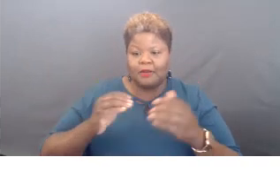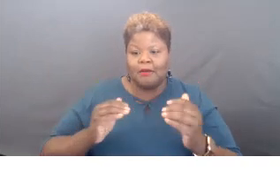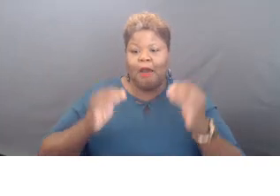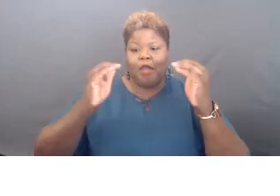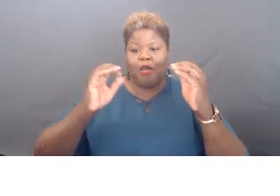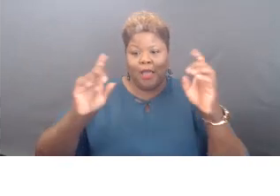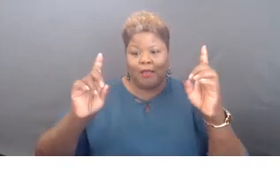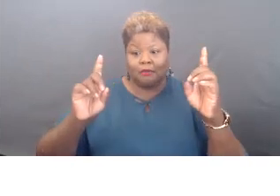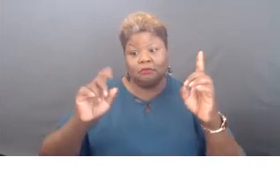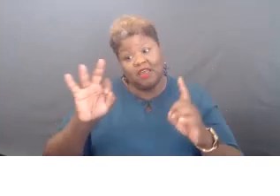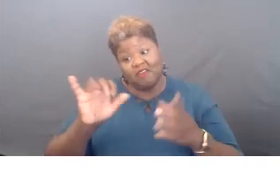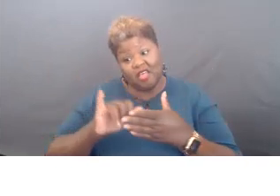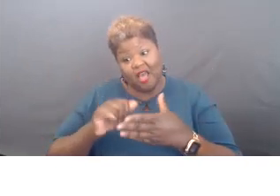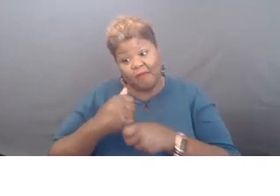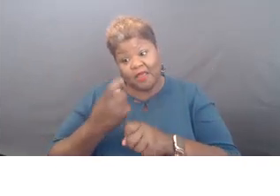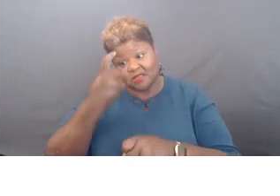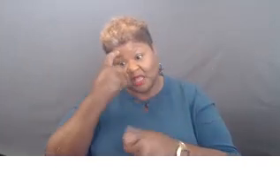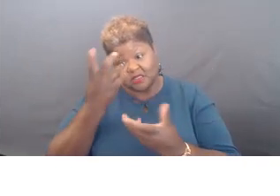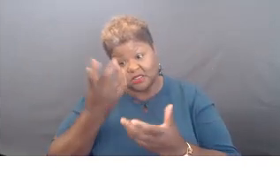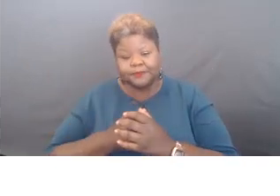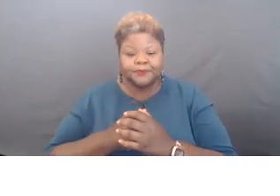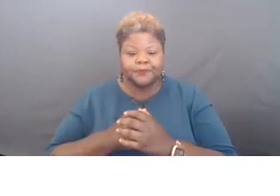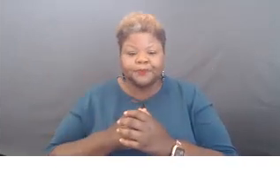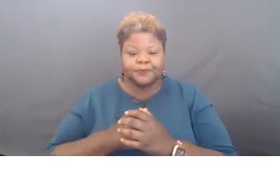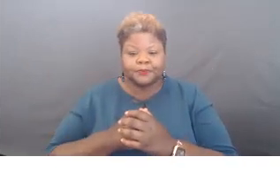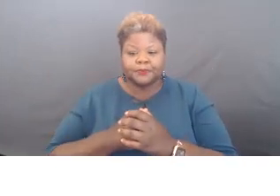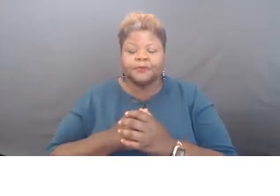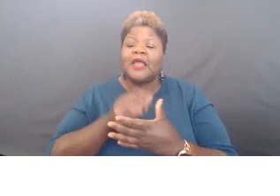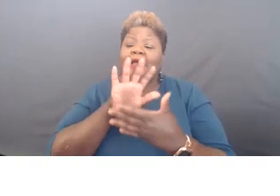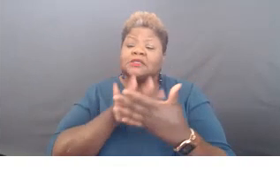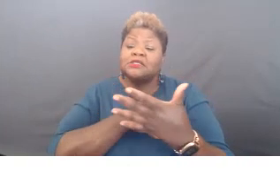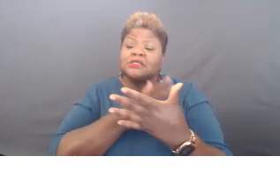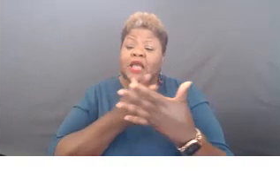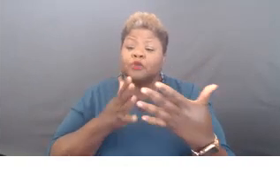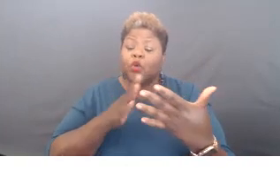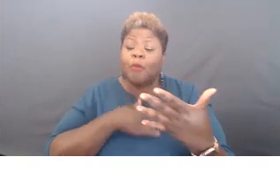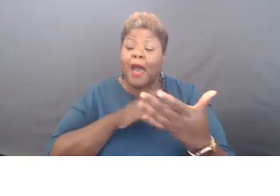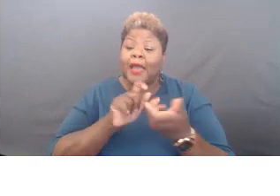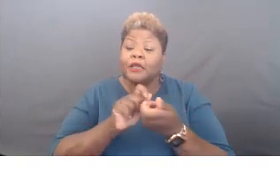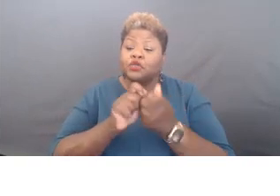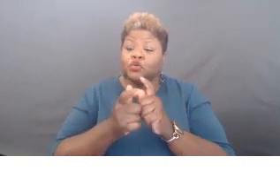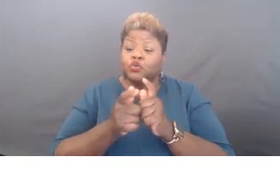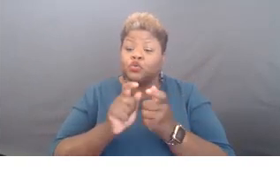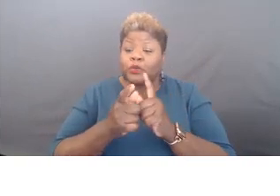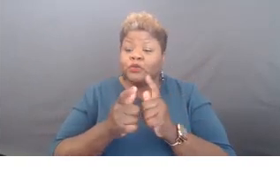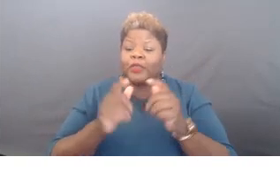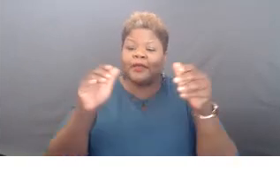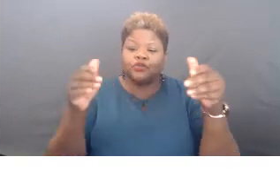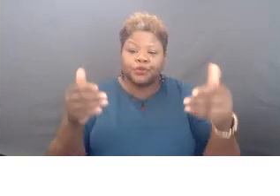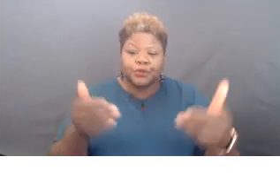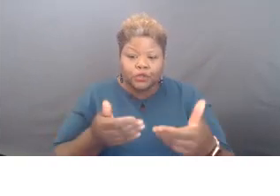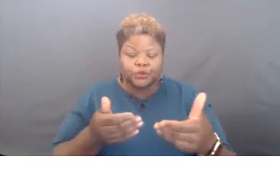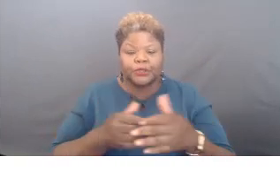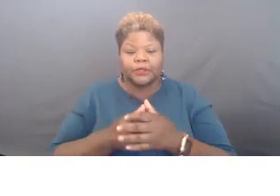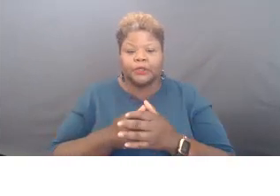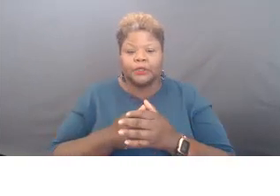sense. So I like to schedule my tweets like the introductory. I like